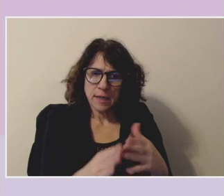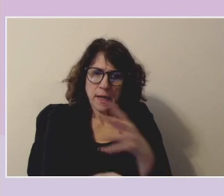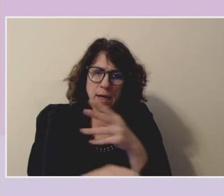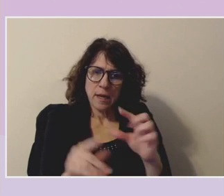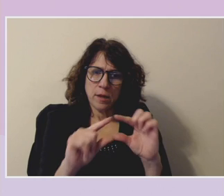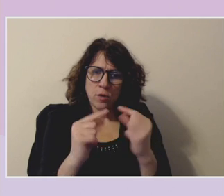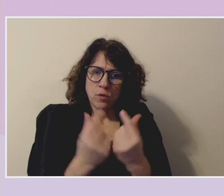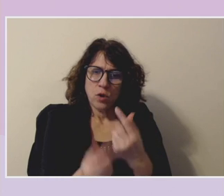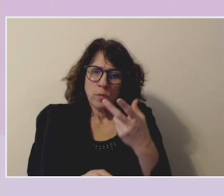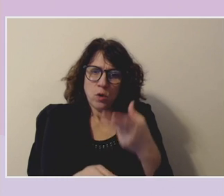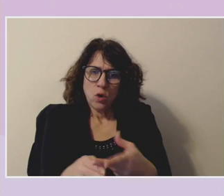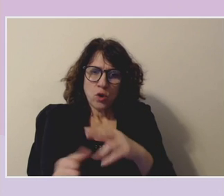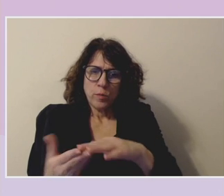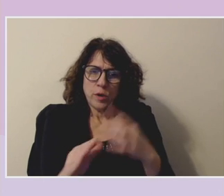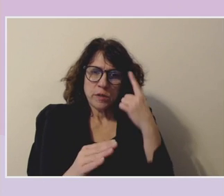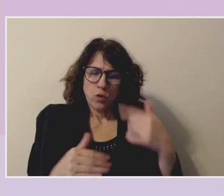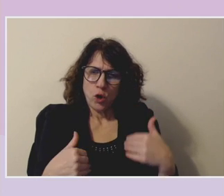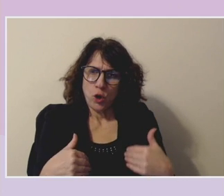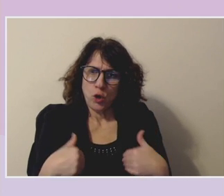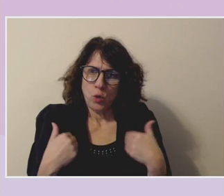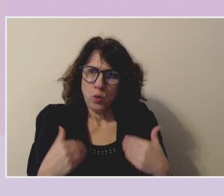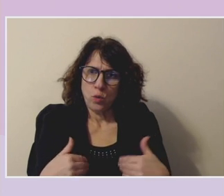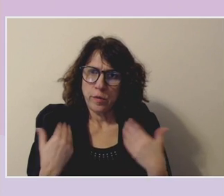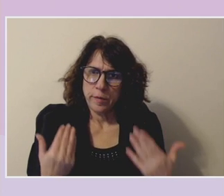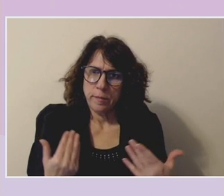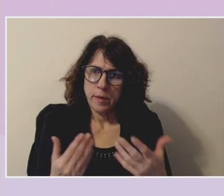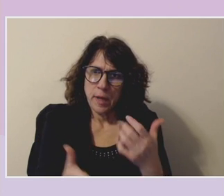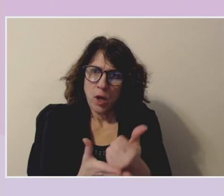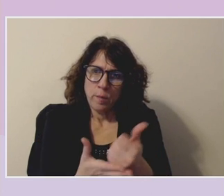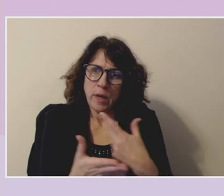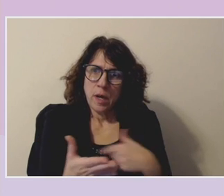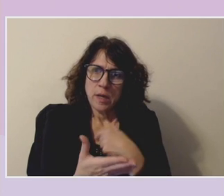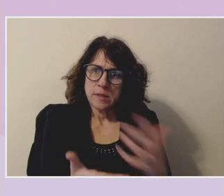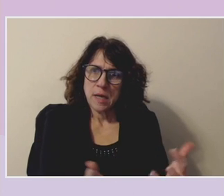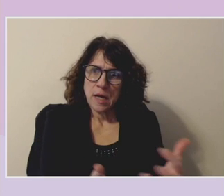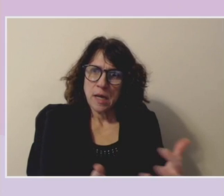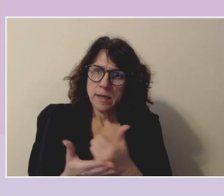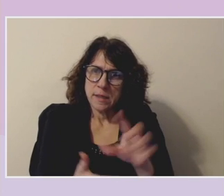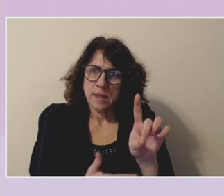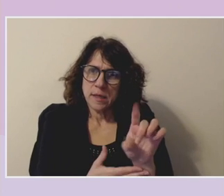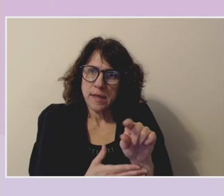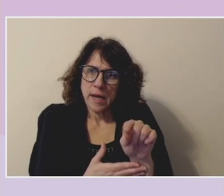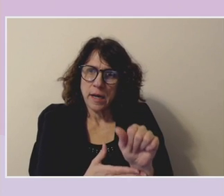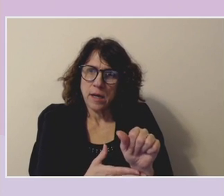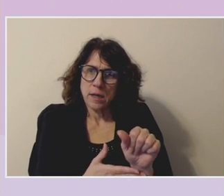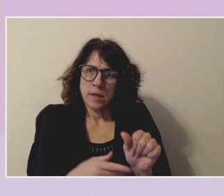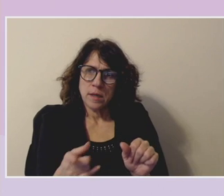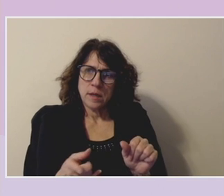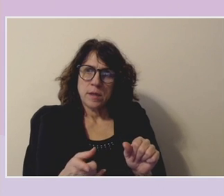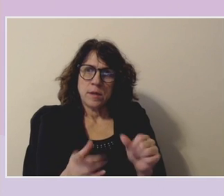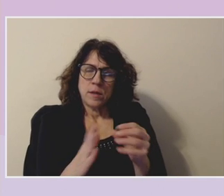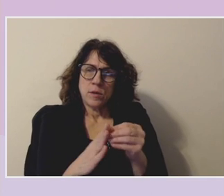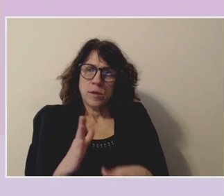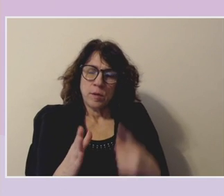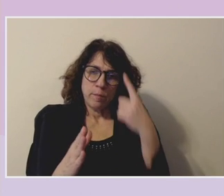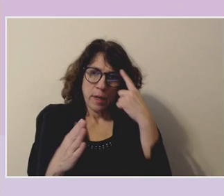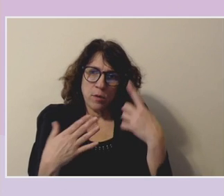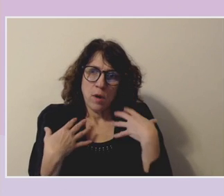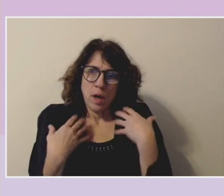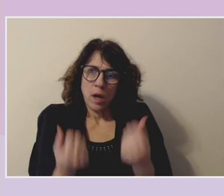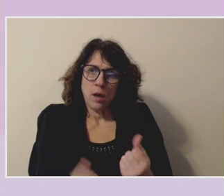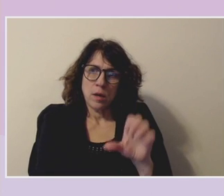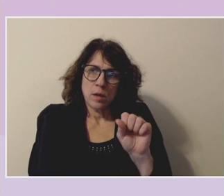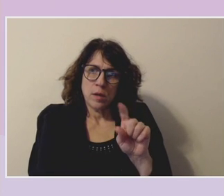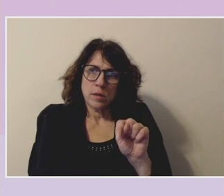Communities for Youth that has been helping us gather data around student mental health. St. Luke's Health System has just been